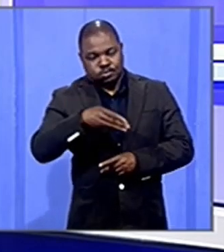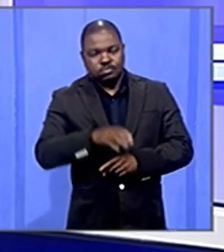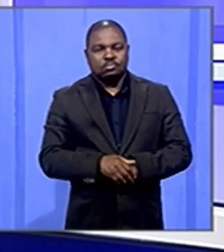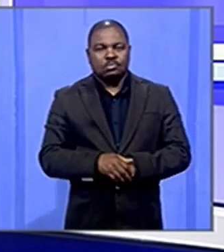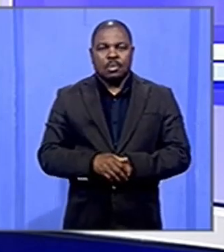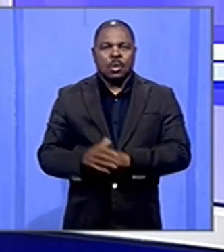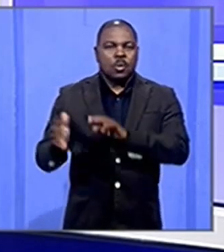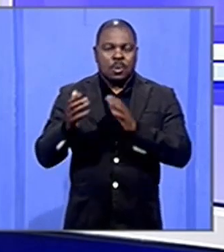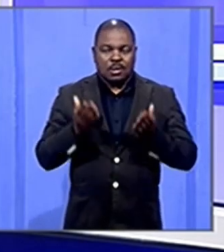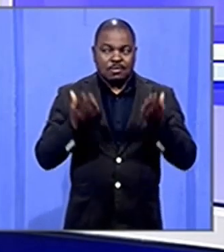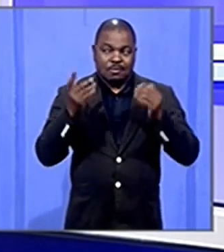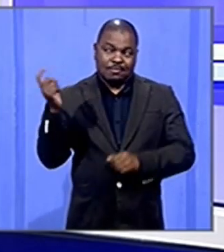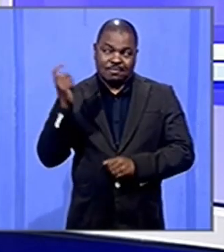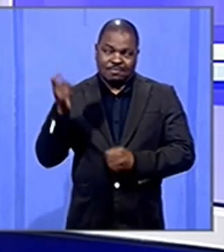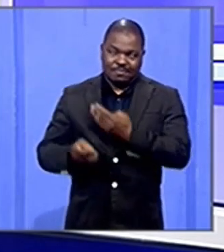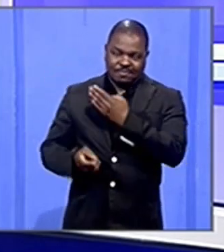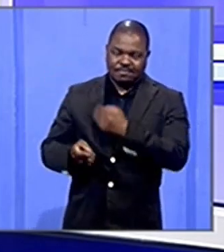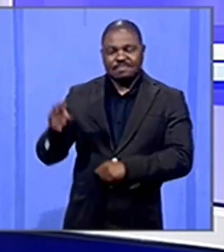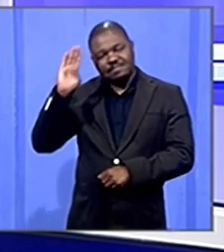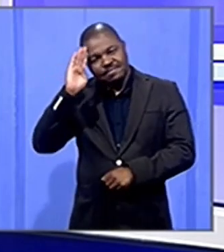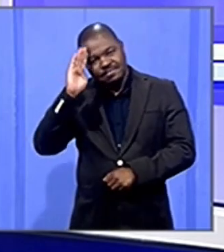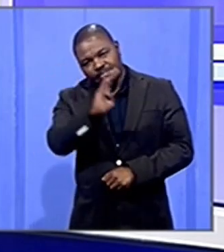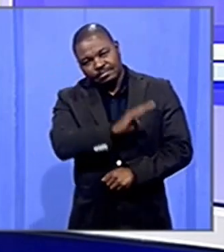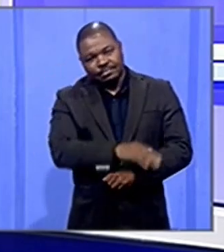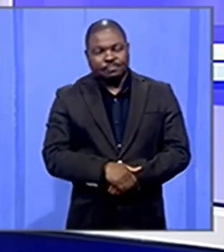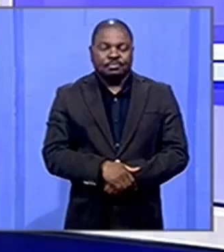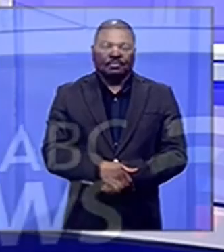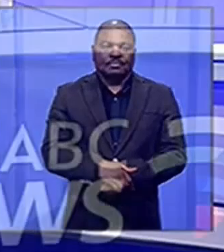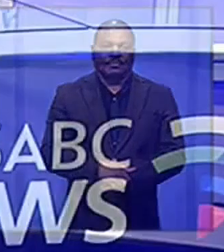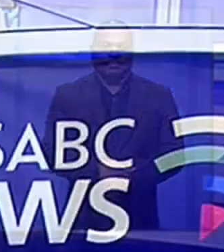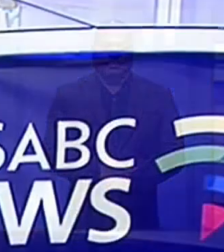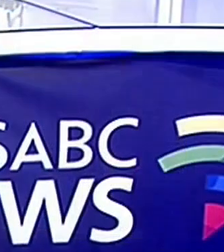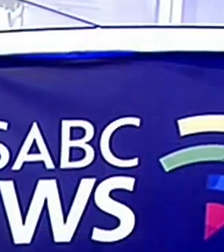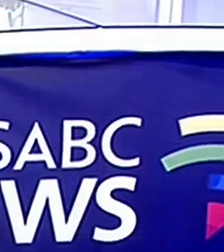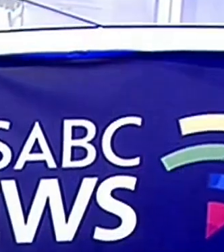latela kakanyo ya maemo a boso. Thobela.